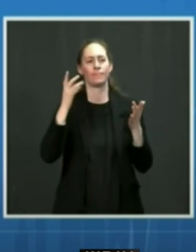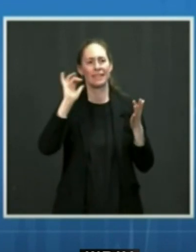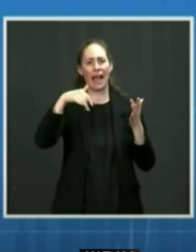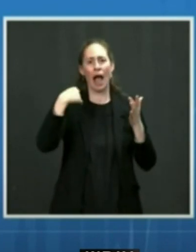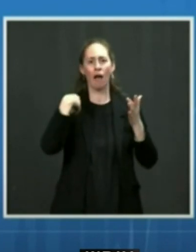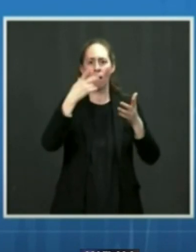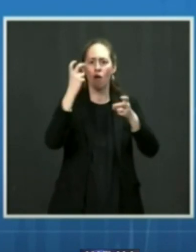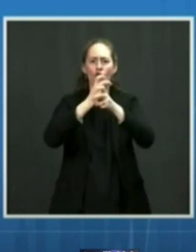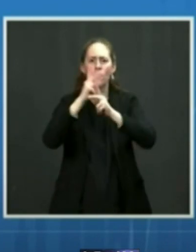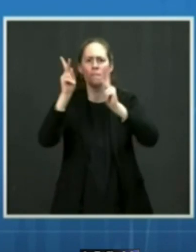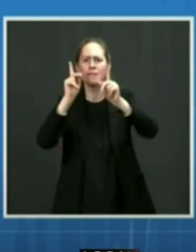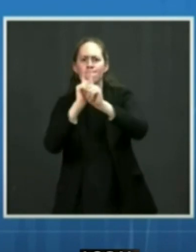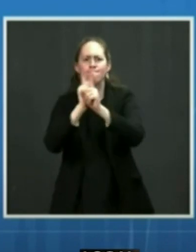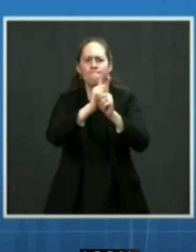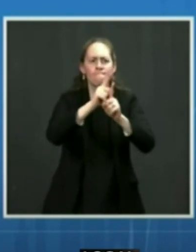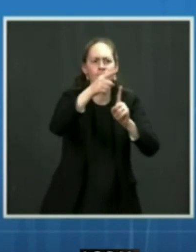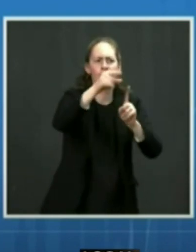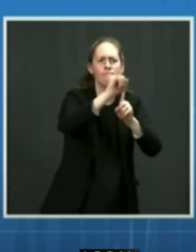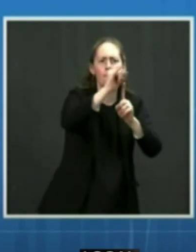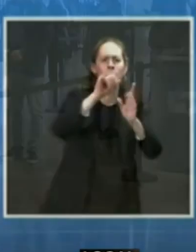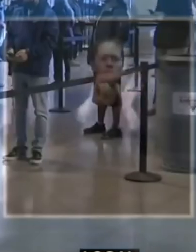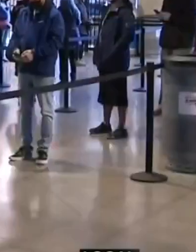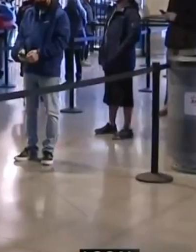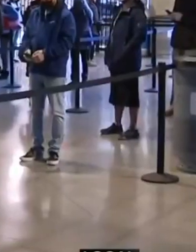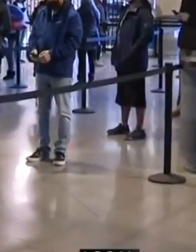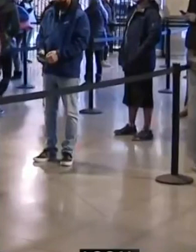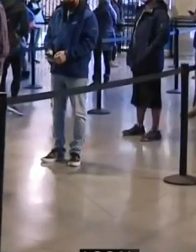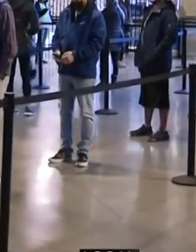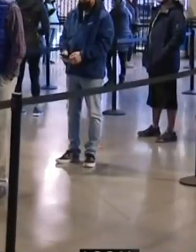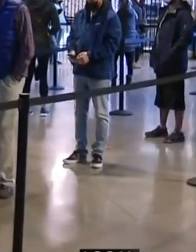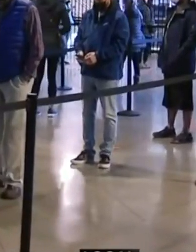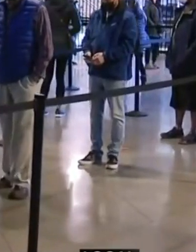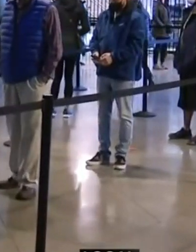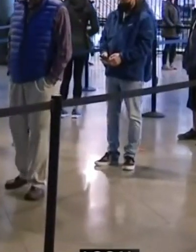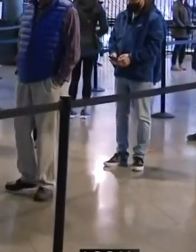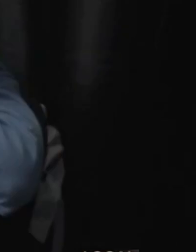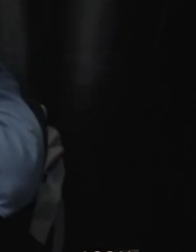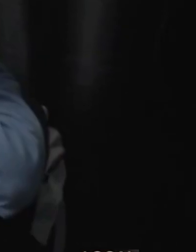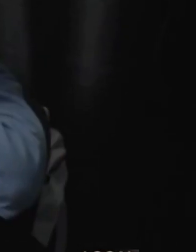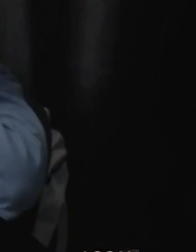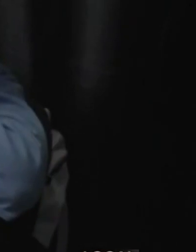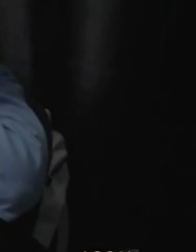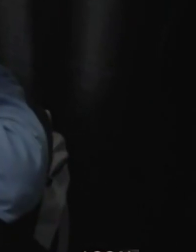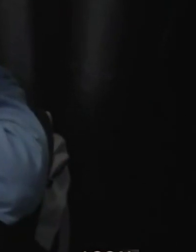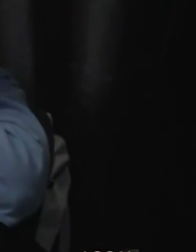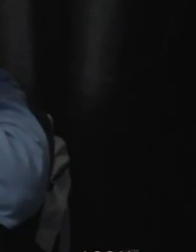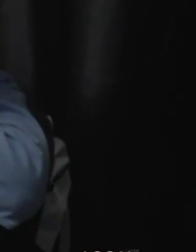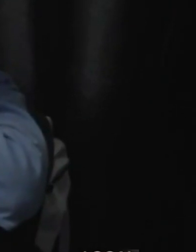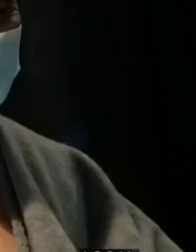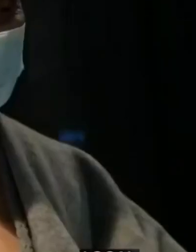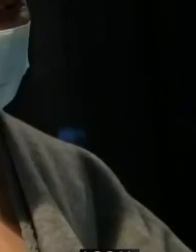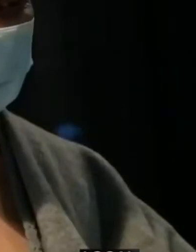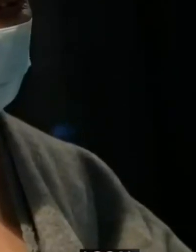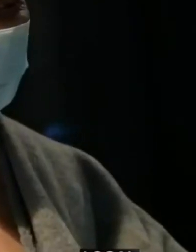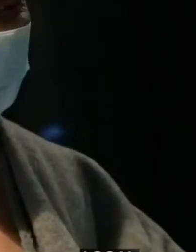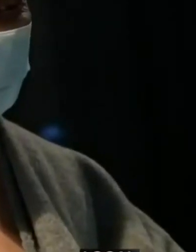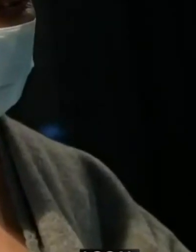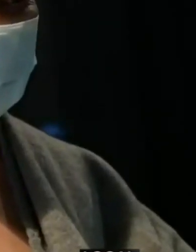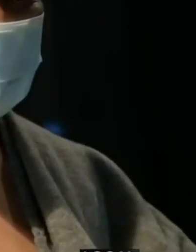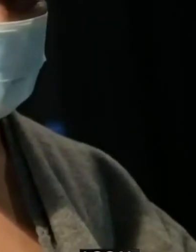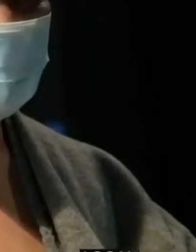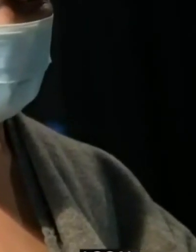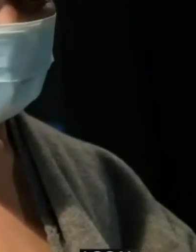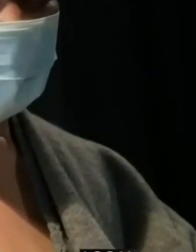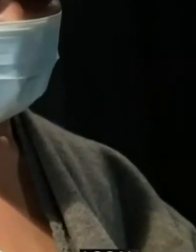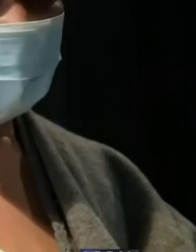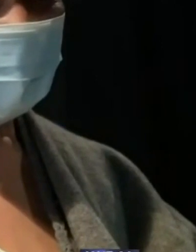really what we need to do in those situations is shut things down. Michigan will not receive more vaccine doses, but the federal government is sending